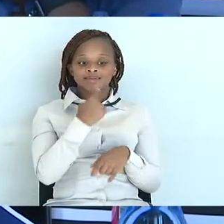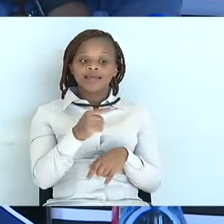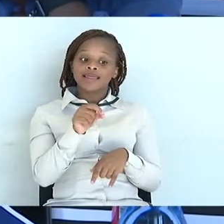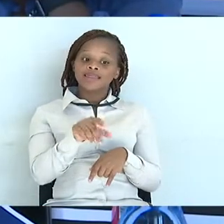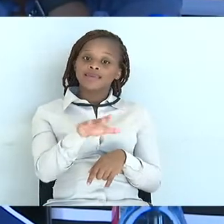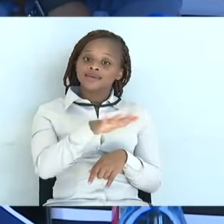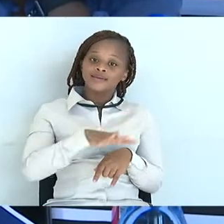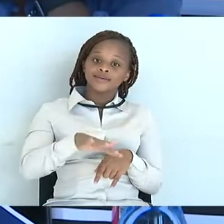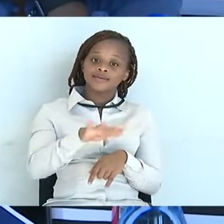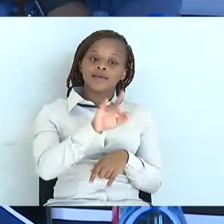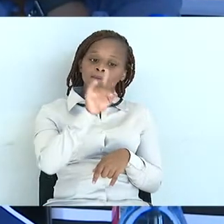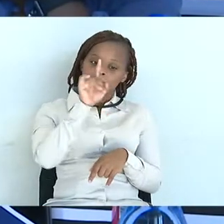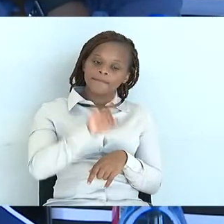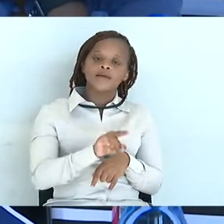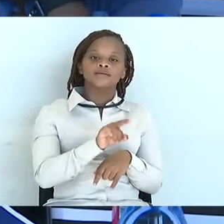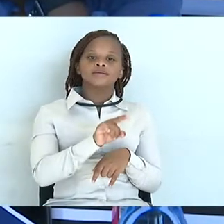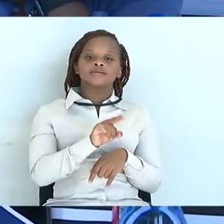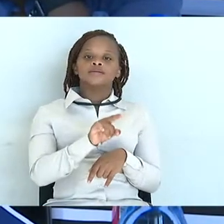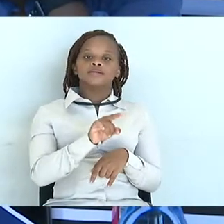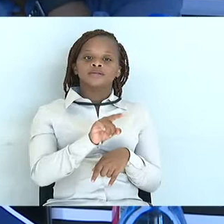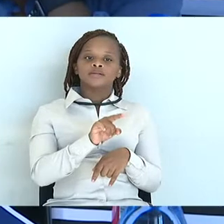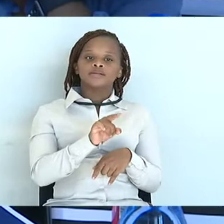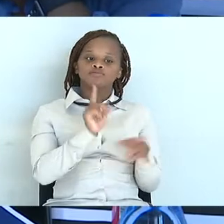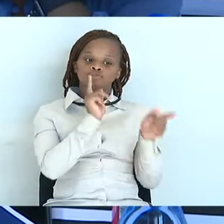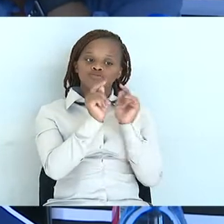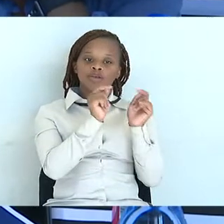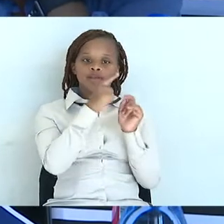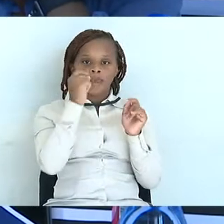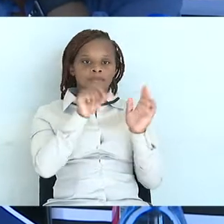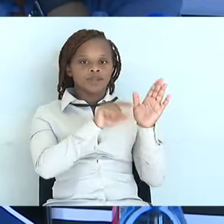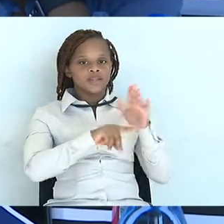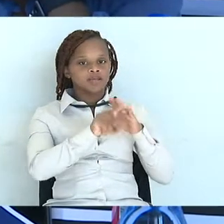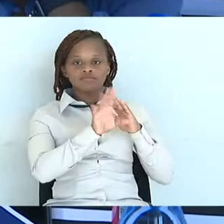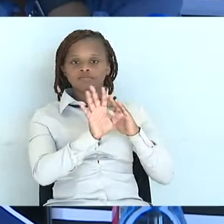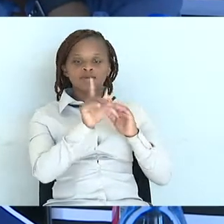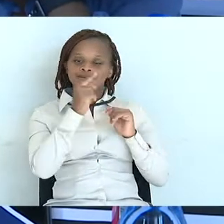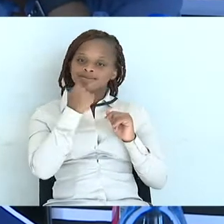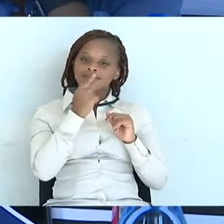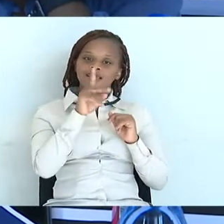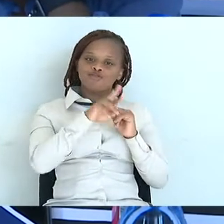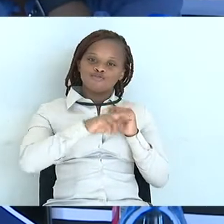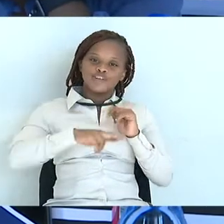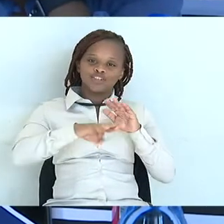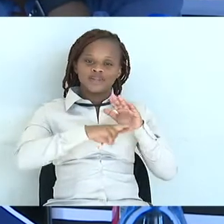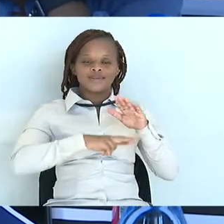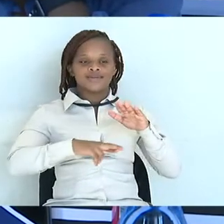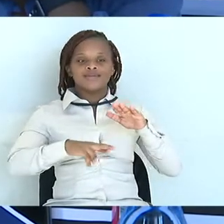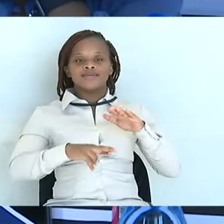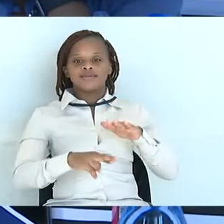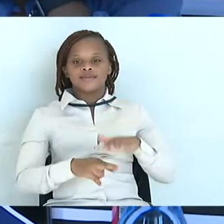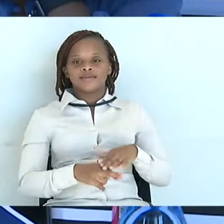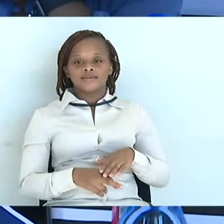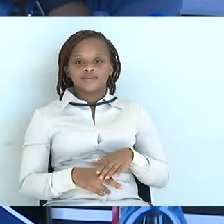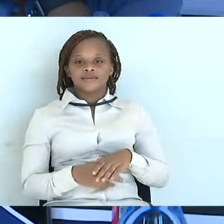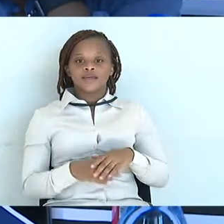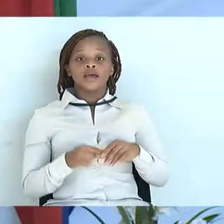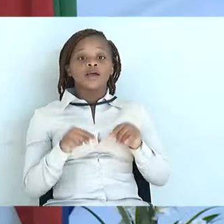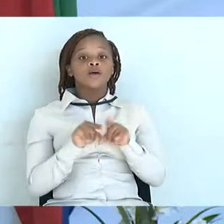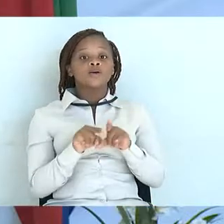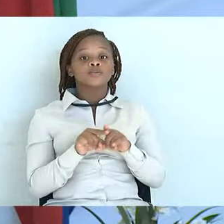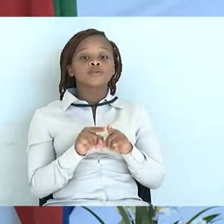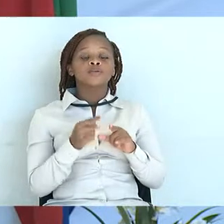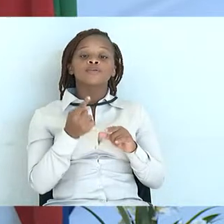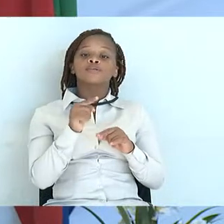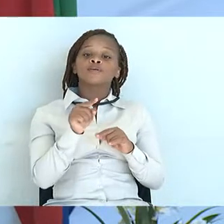this development. This is done in terms of Spluma. And for this area to